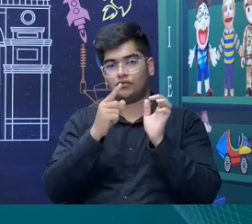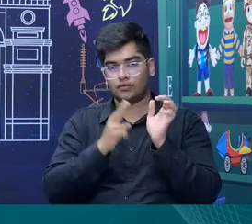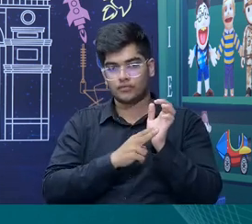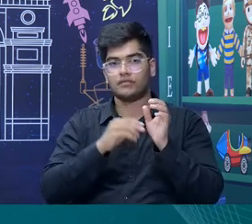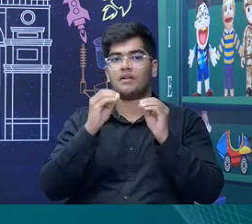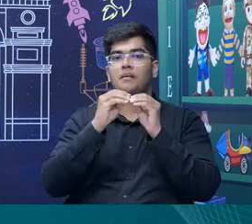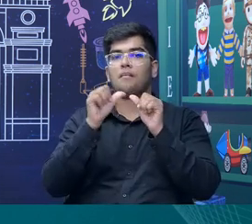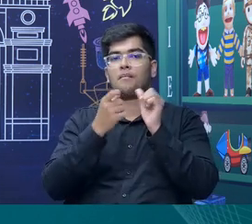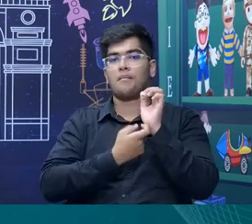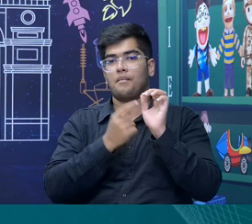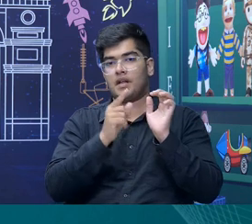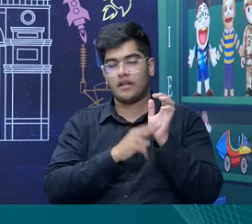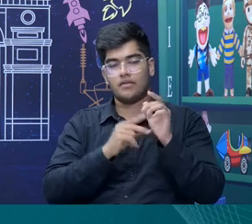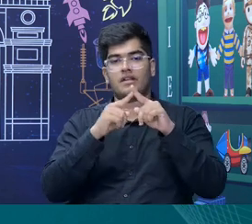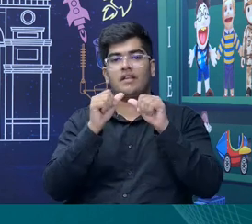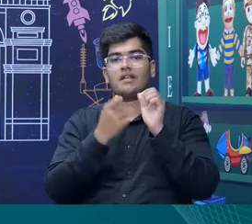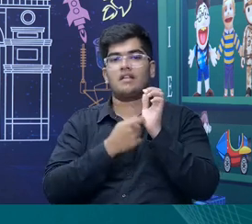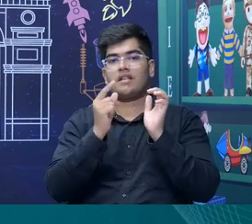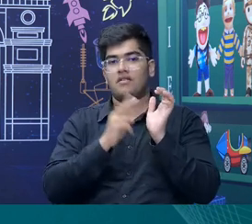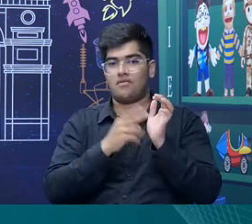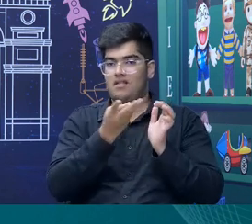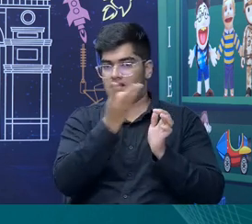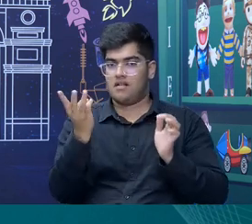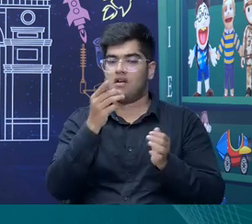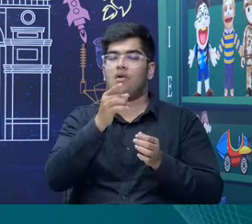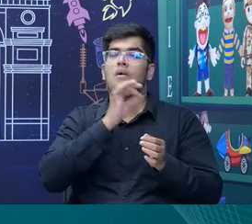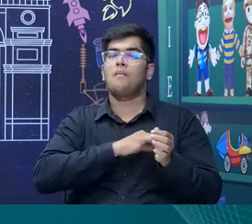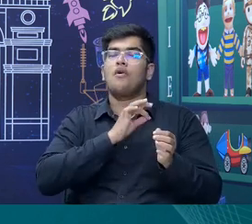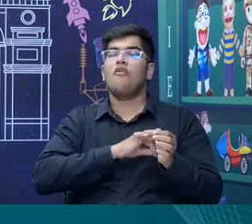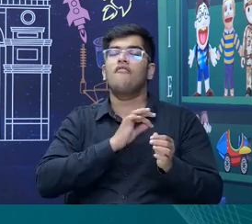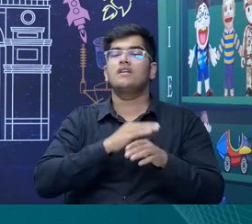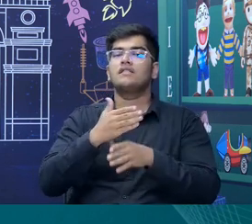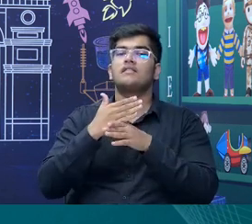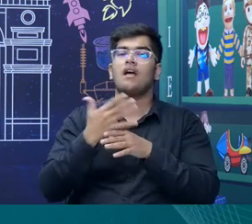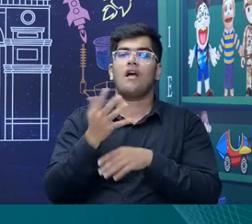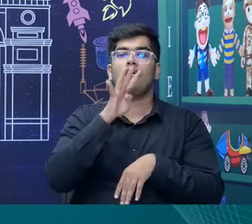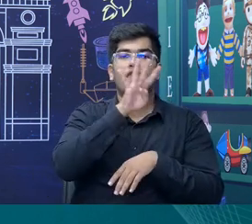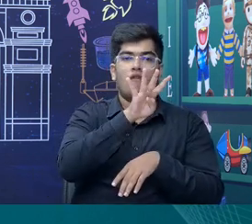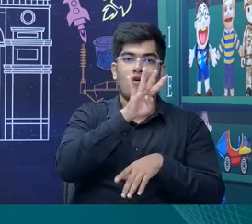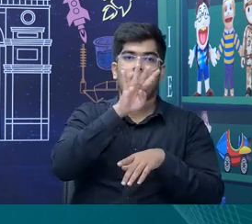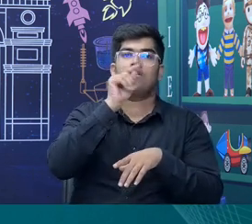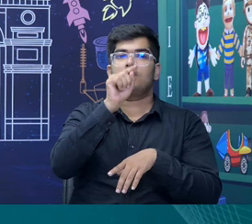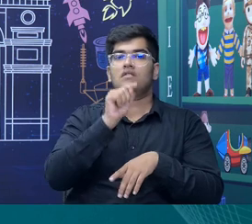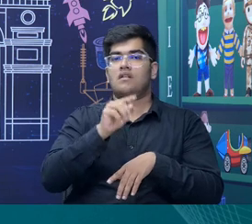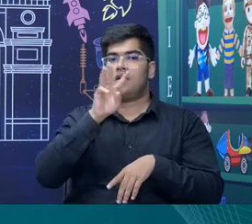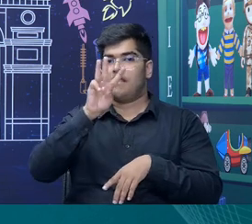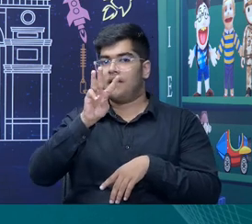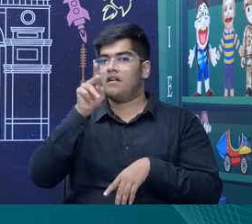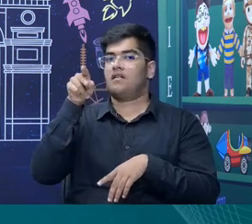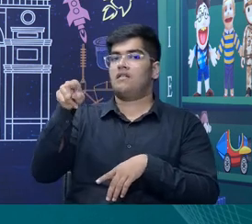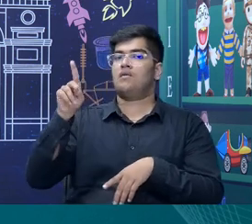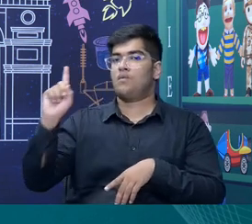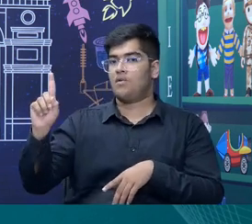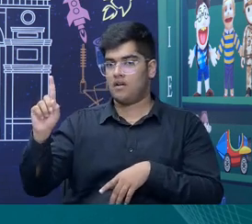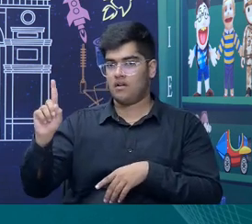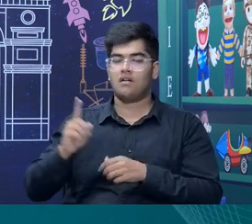Partners sharing profits in the ratio of 4 is to threes to one we have to find